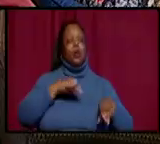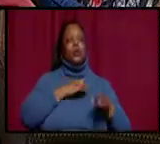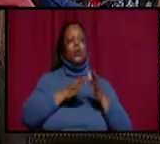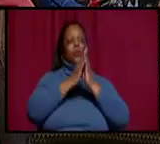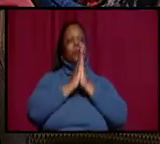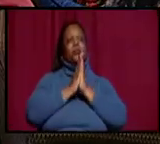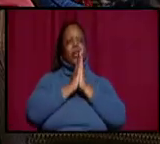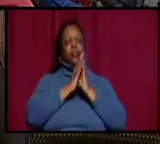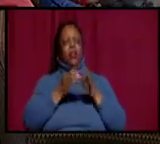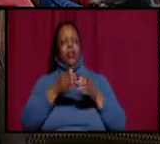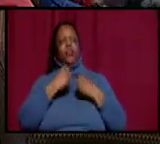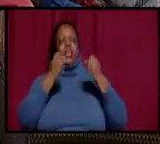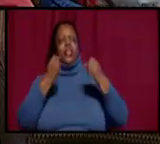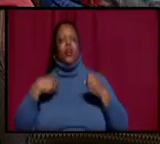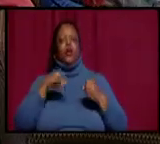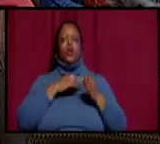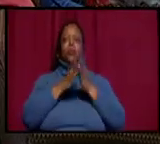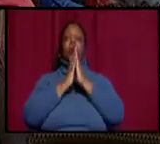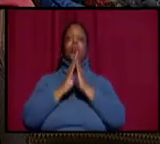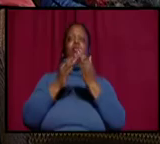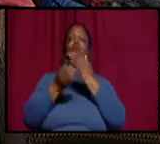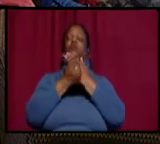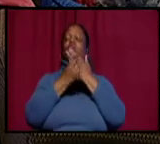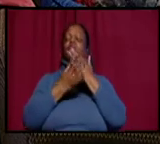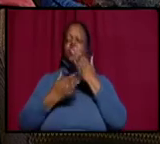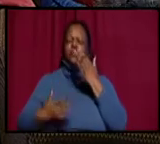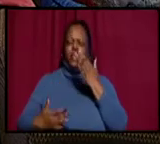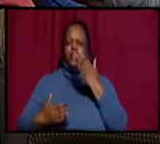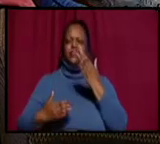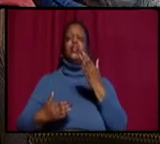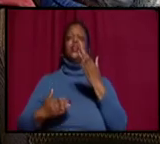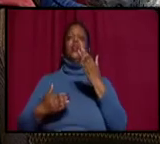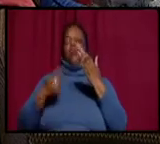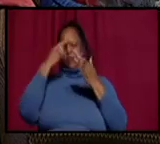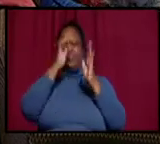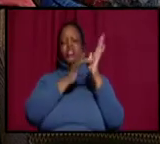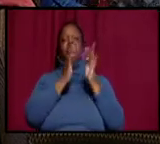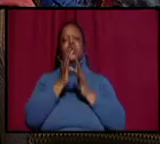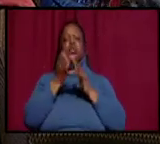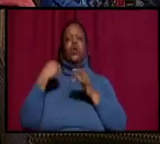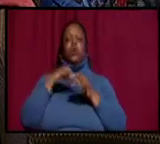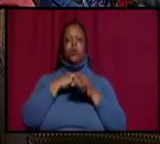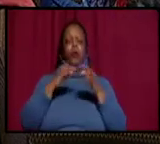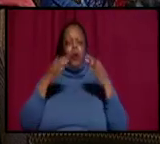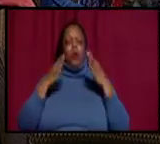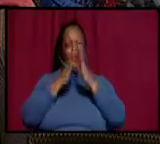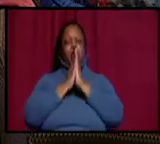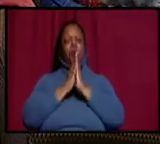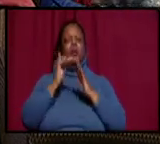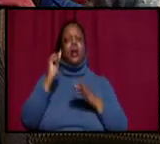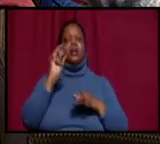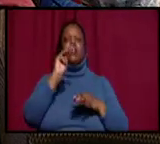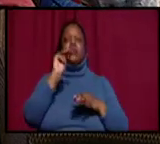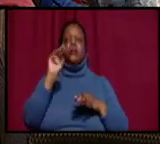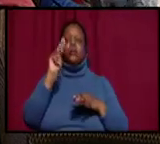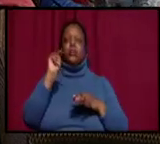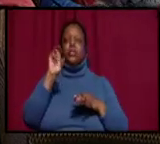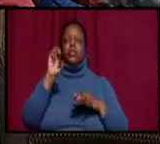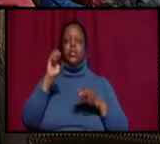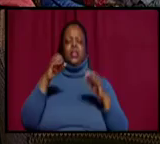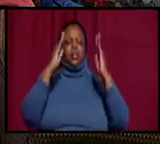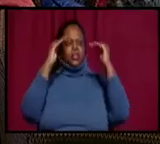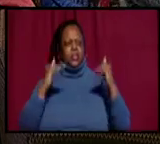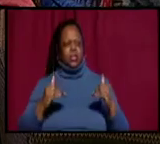the blood of Jesus. We apply the blood to your areas, even, hallelujah, the immune system. We ask that God will